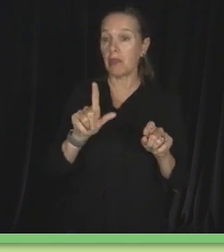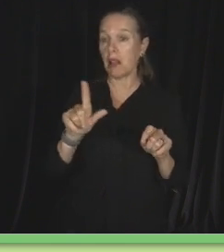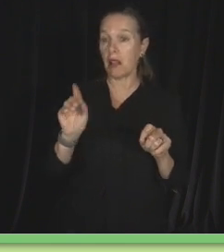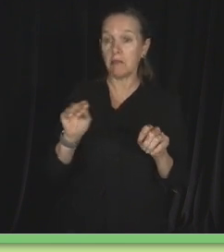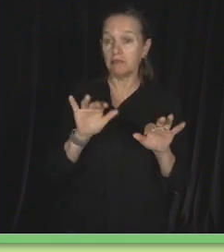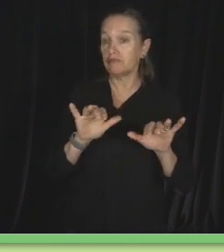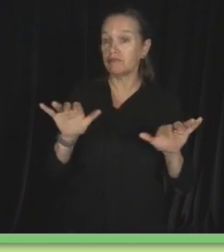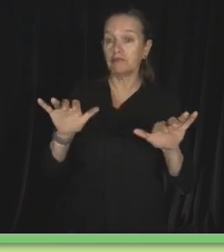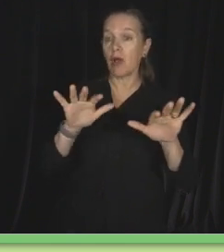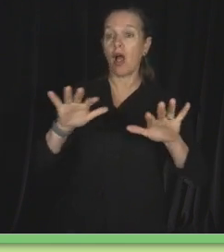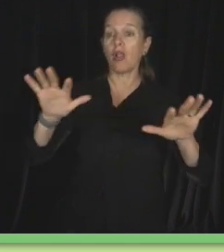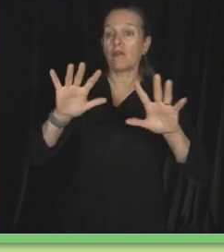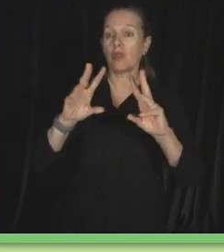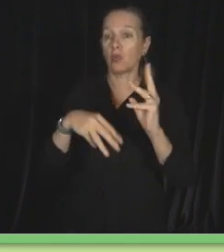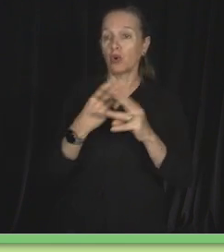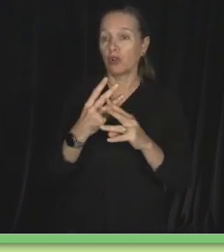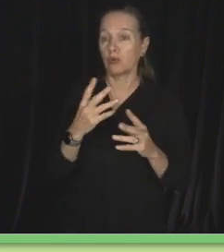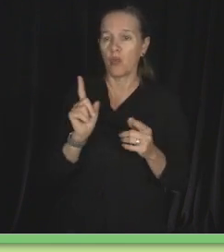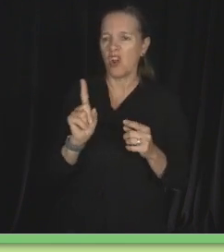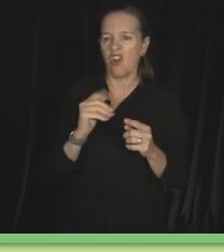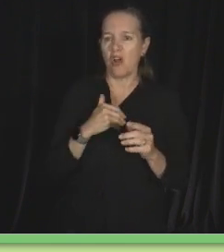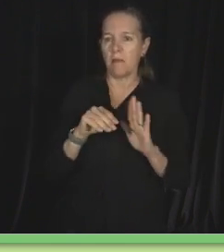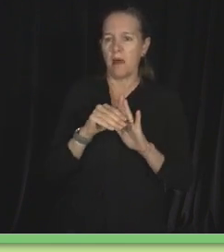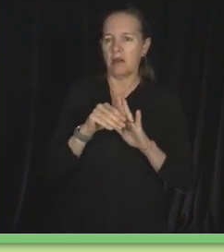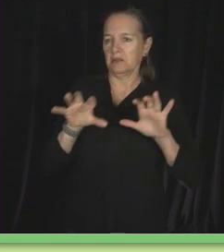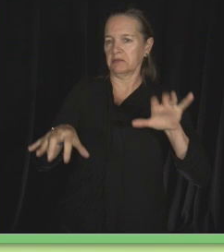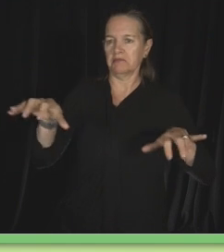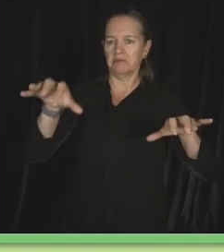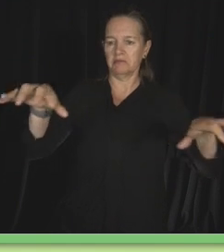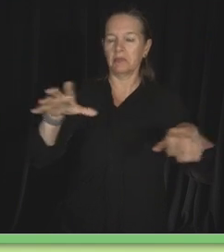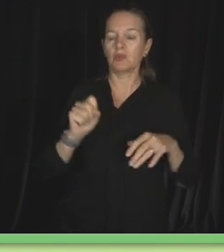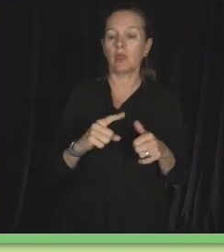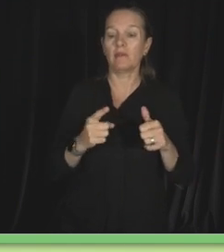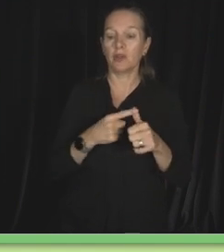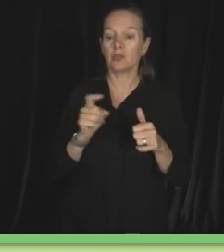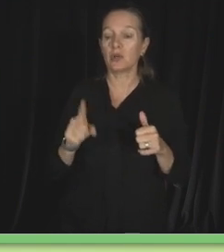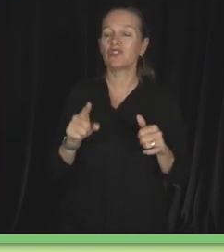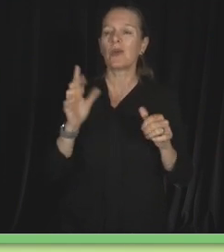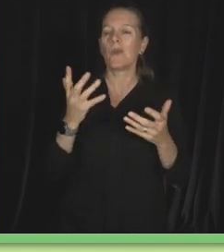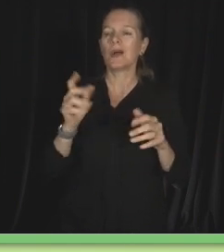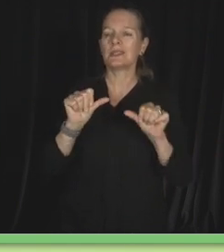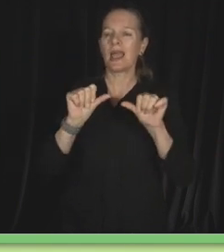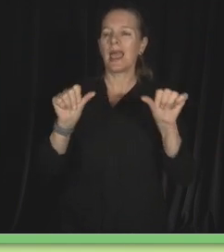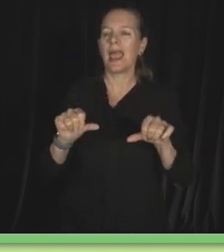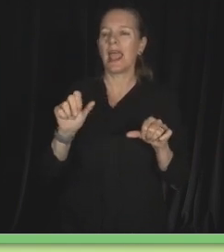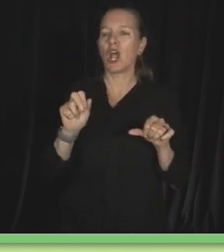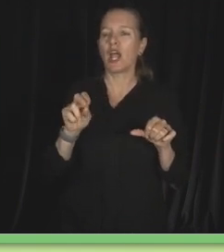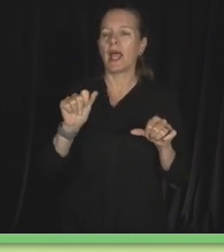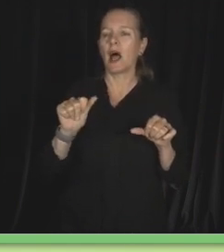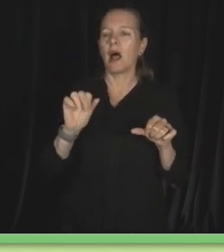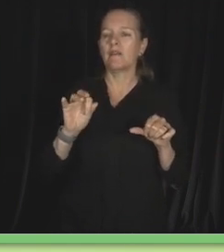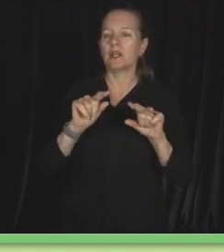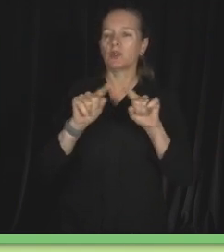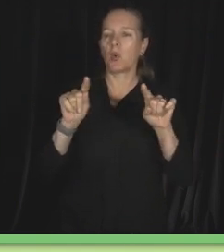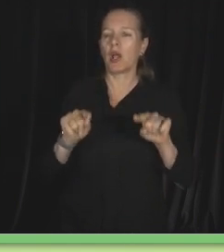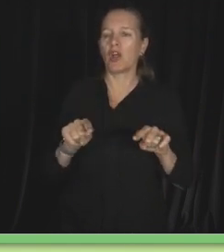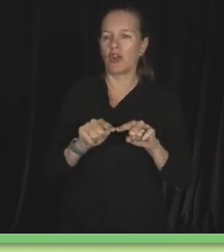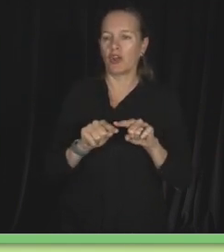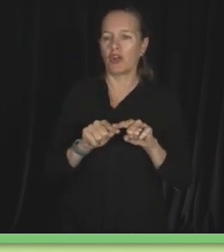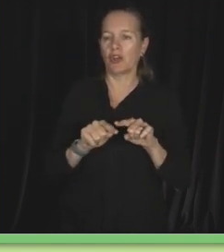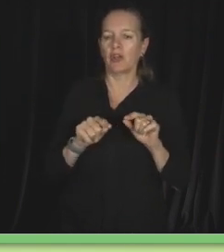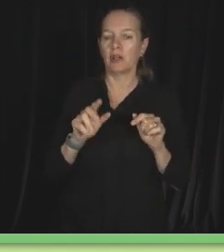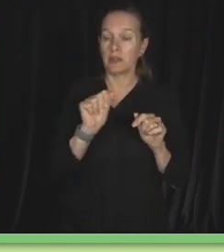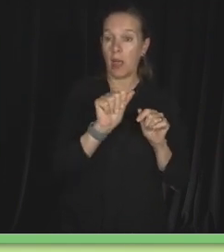the world with our models anywhere they are. And the first question is the area of a square, which, as you might expect, will be answered